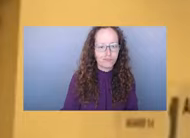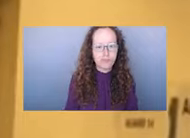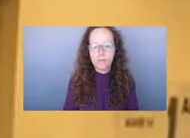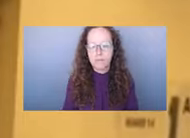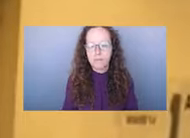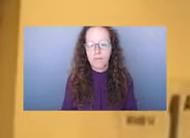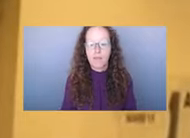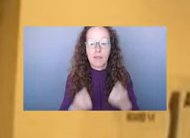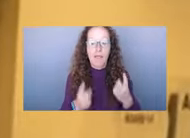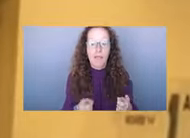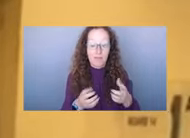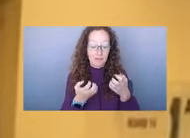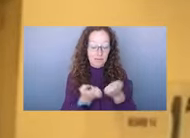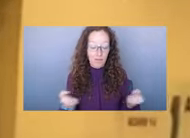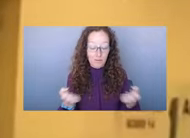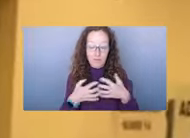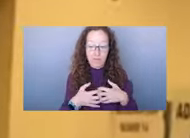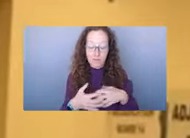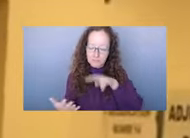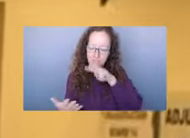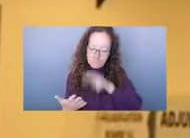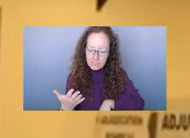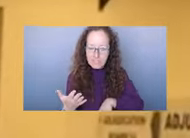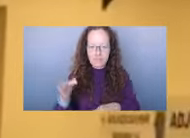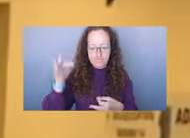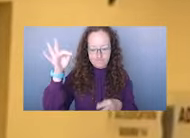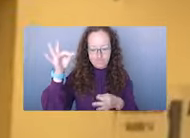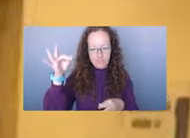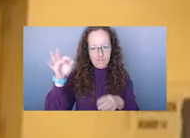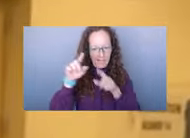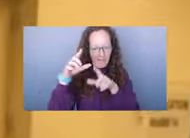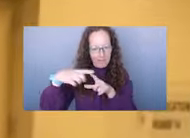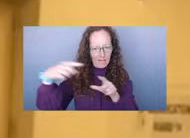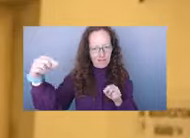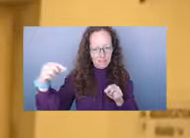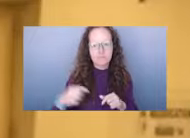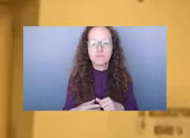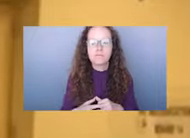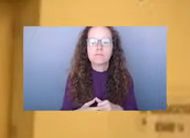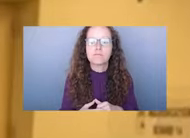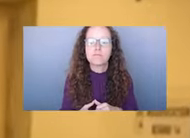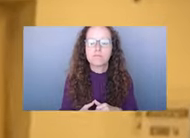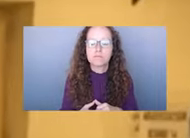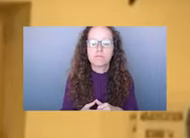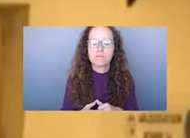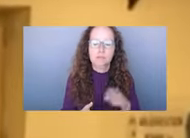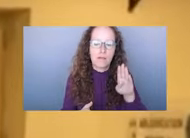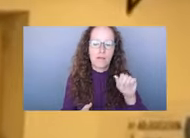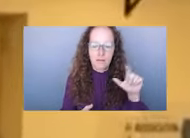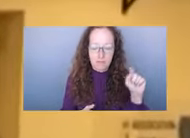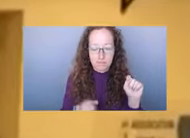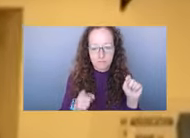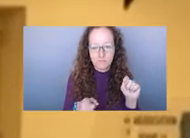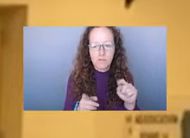So when the tabulation equipment reads the ballot, it's going to show exactly how each contest on the